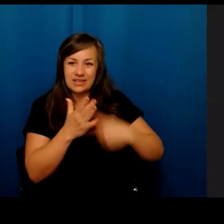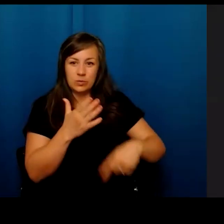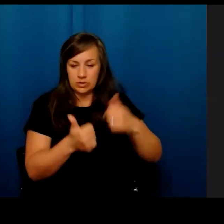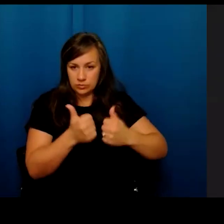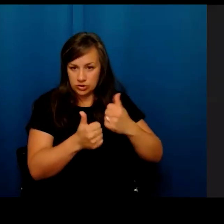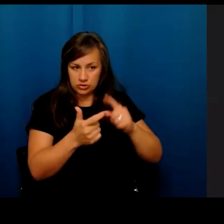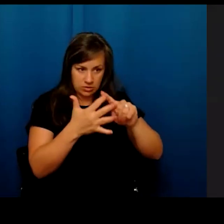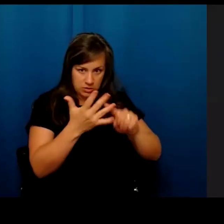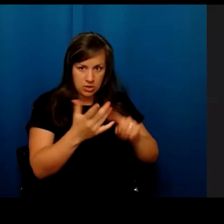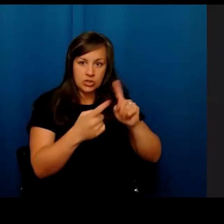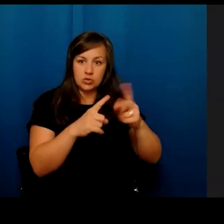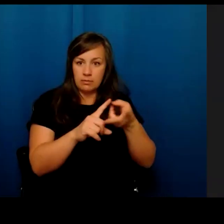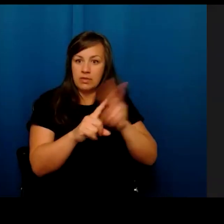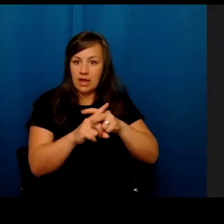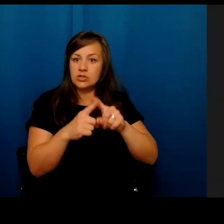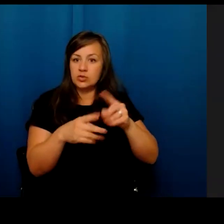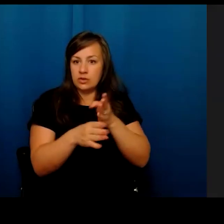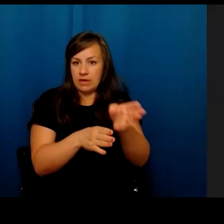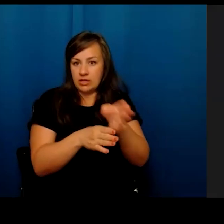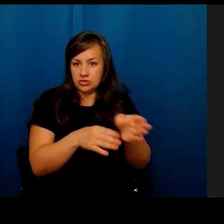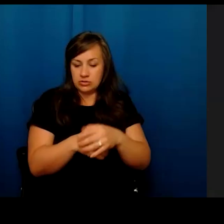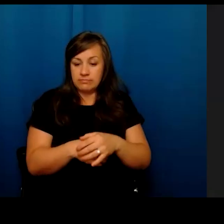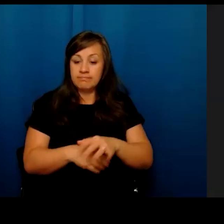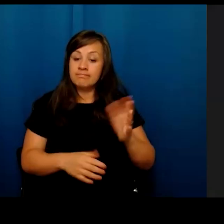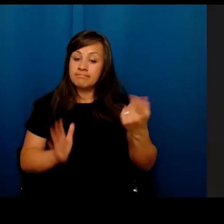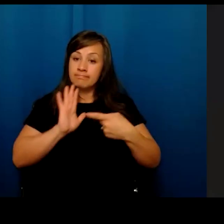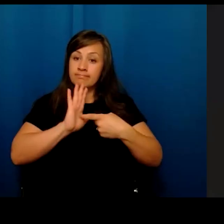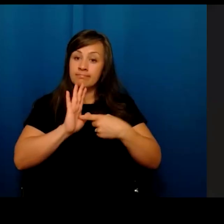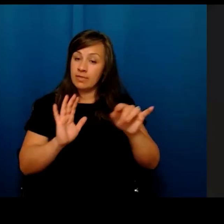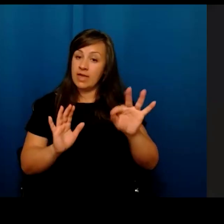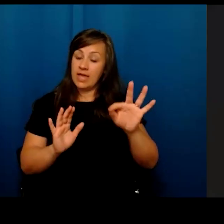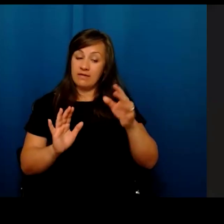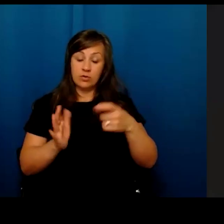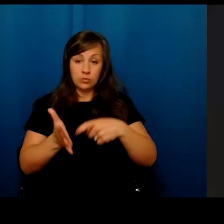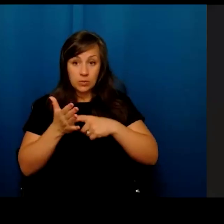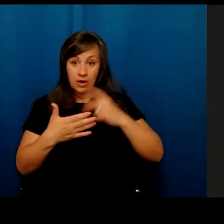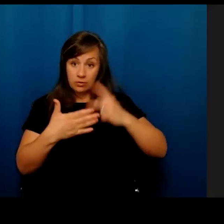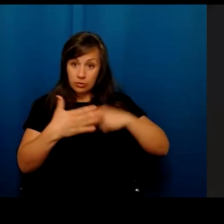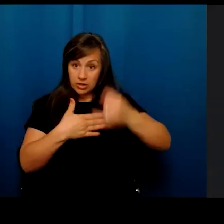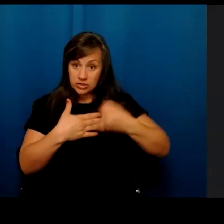you will see how that applies. So if your major says you need to take project management,